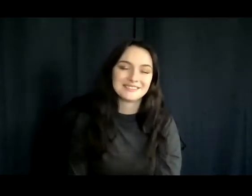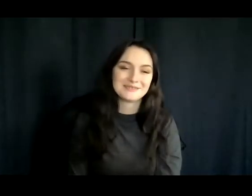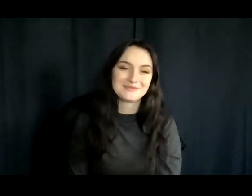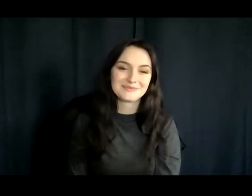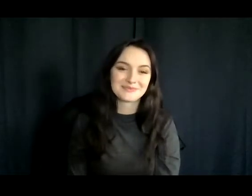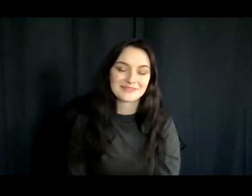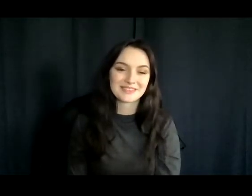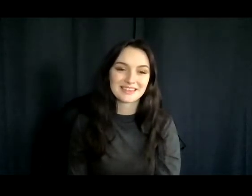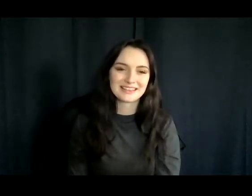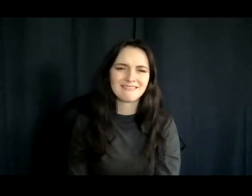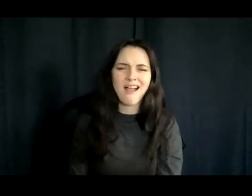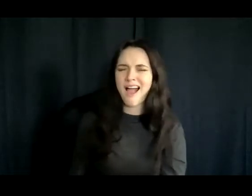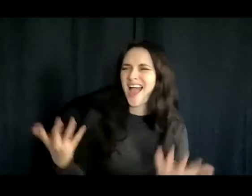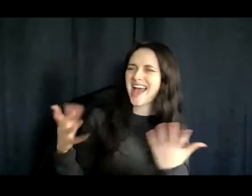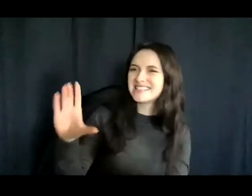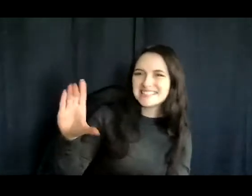Oh my gosh, that wasn't that long ago. So